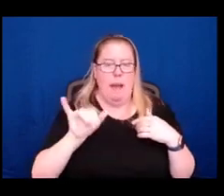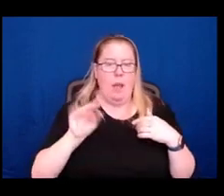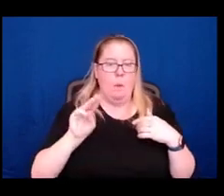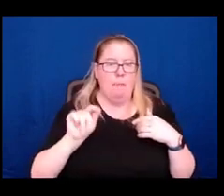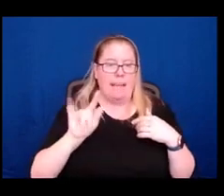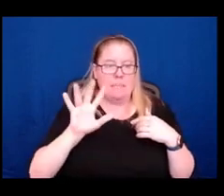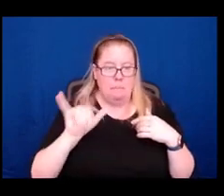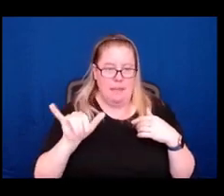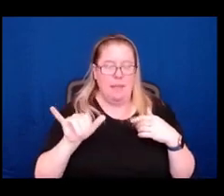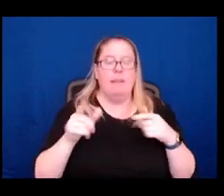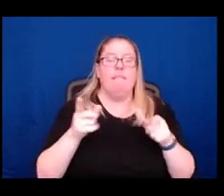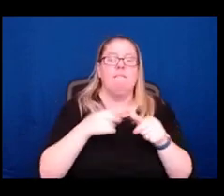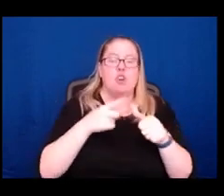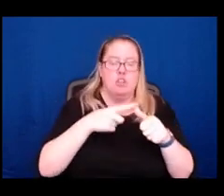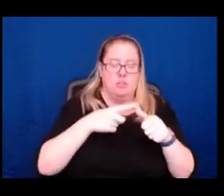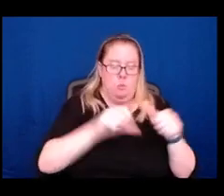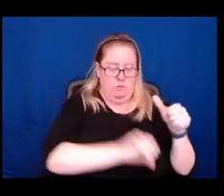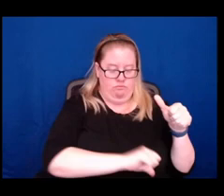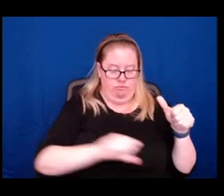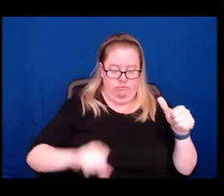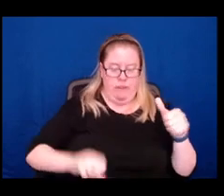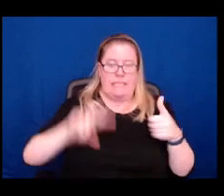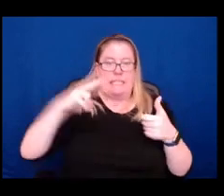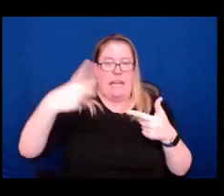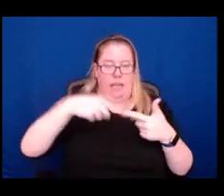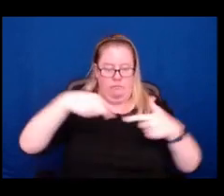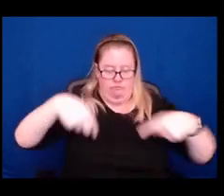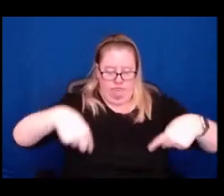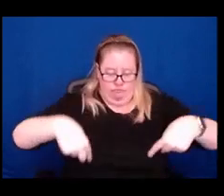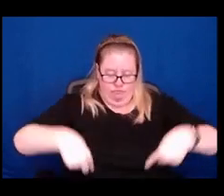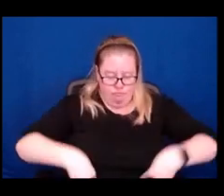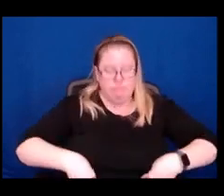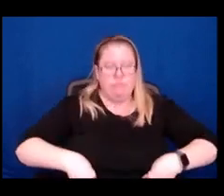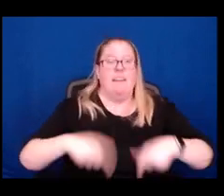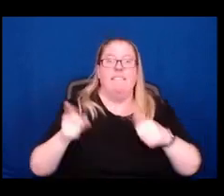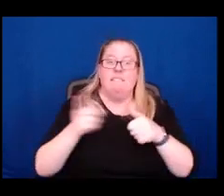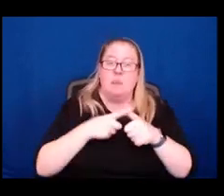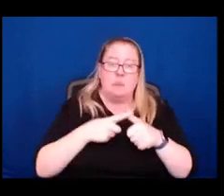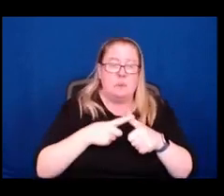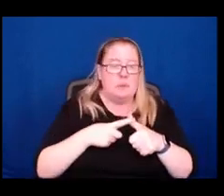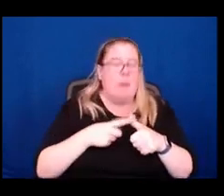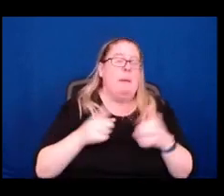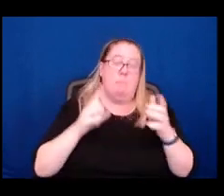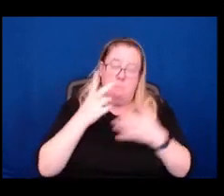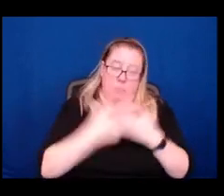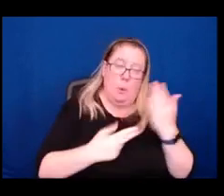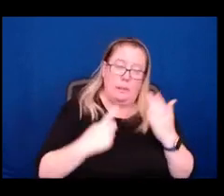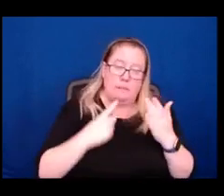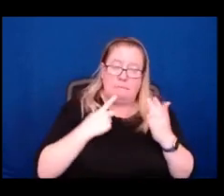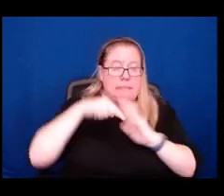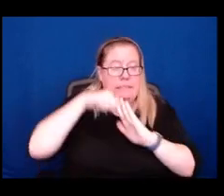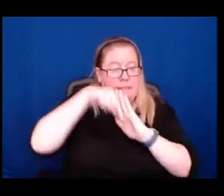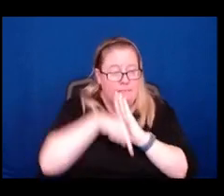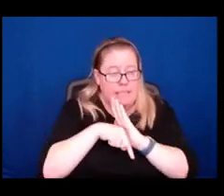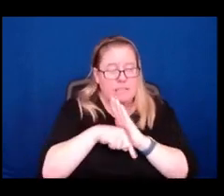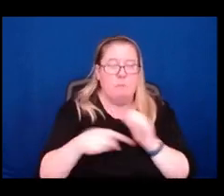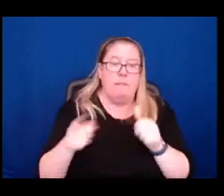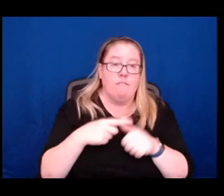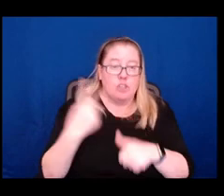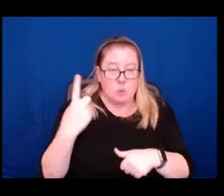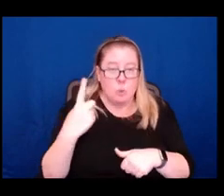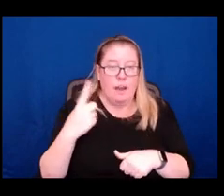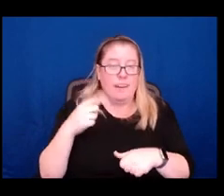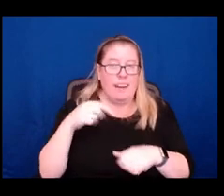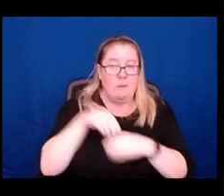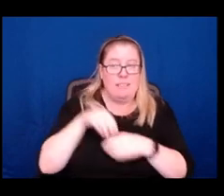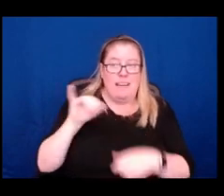The first was abdominal. The second one was robotic. The first one was very invasive. They're both invasive surgeries, but the first